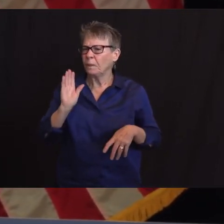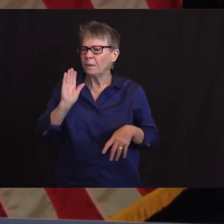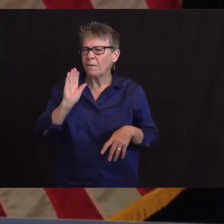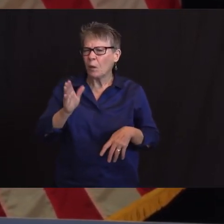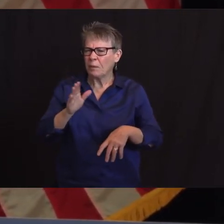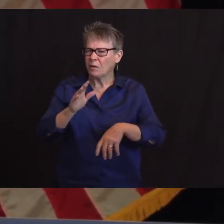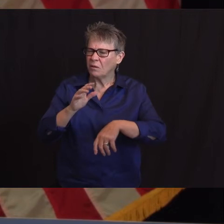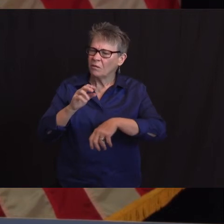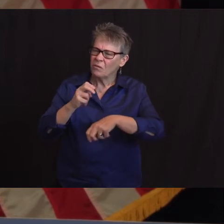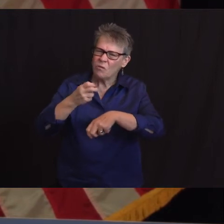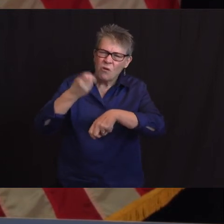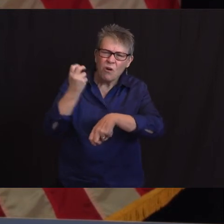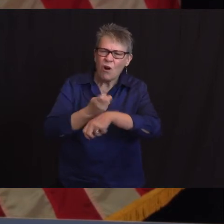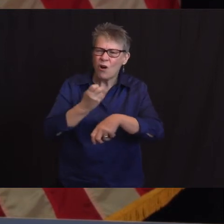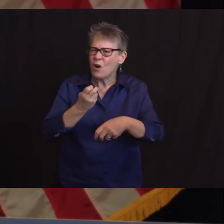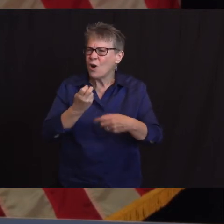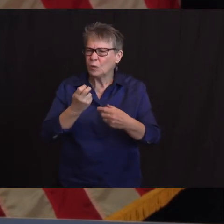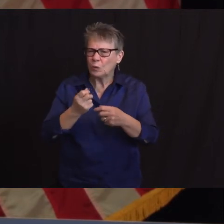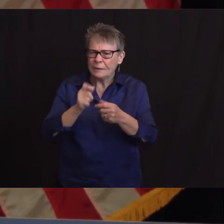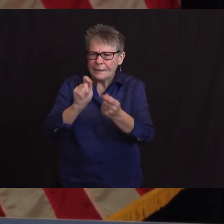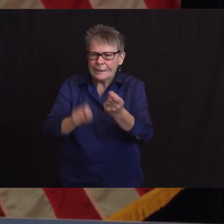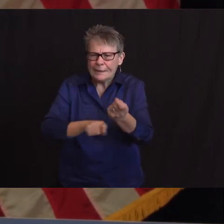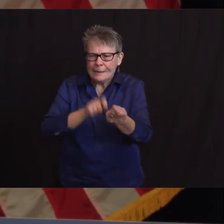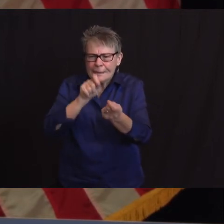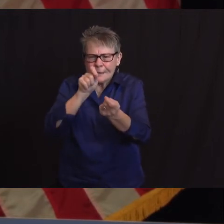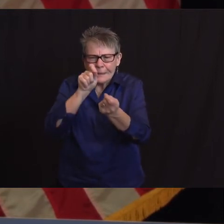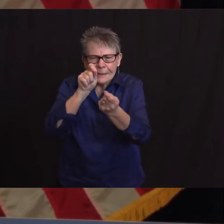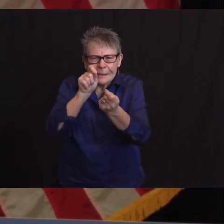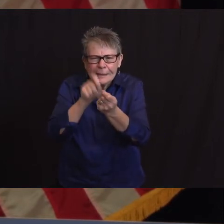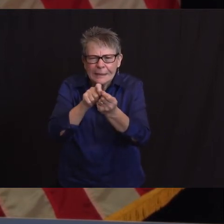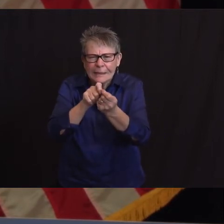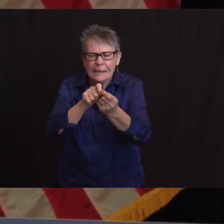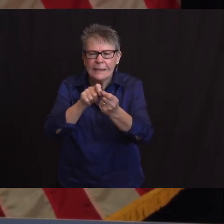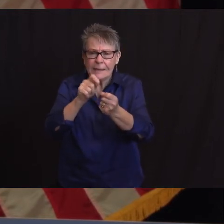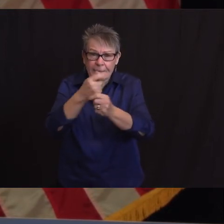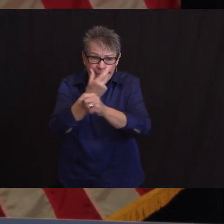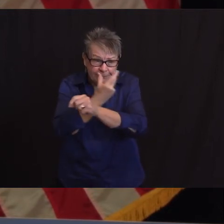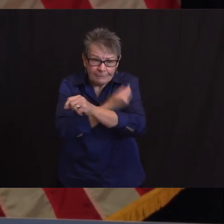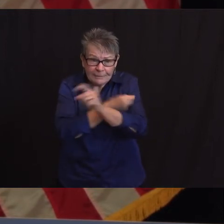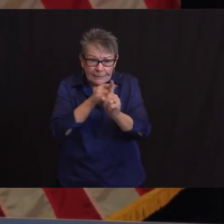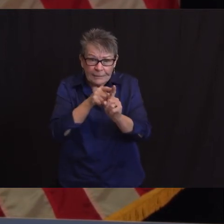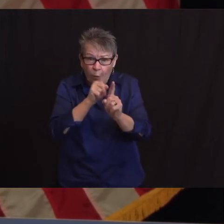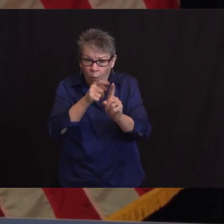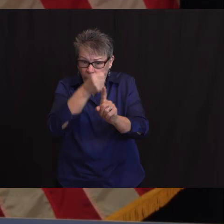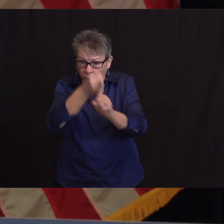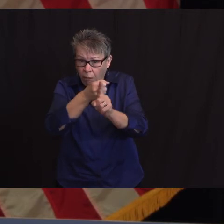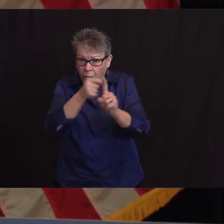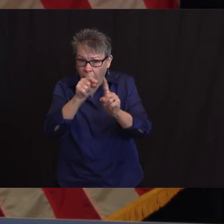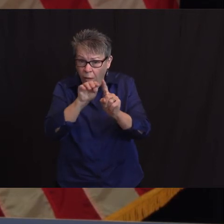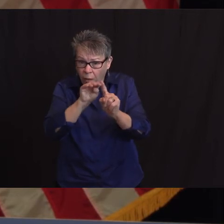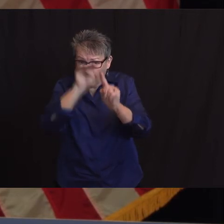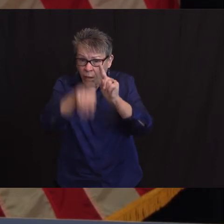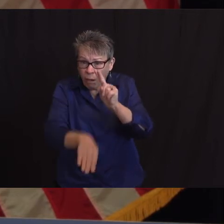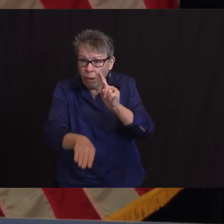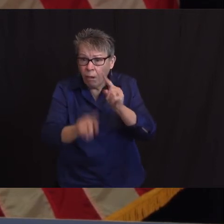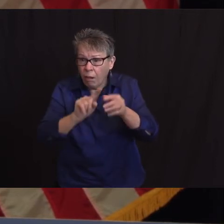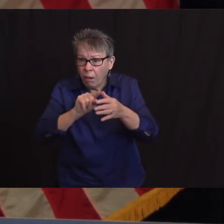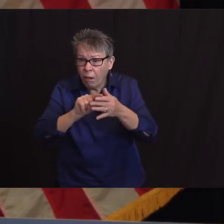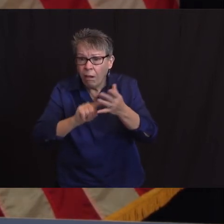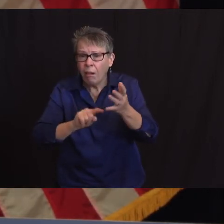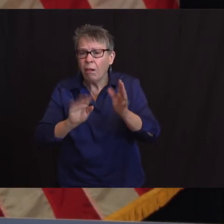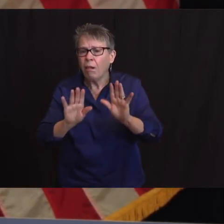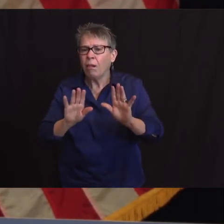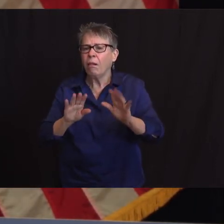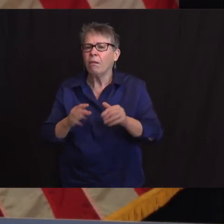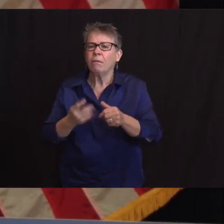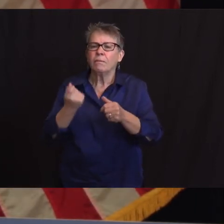point vaccinations make an impact, because right now we have multiple layers of protection right now, right? We have evidence,